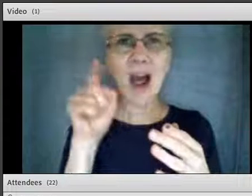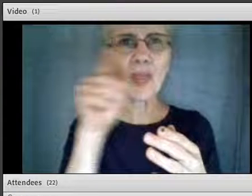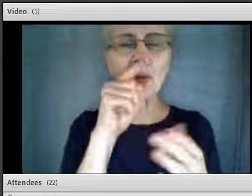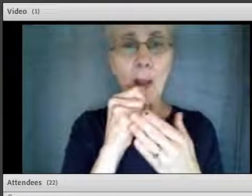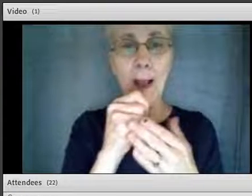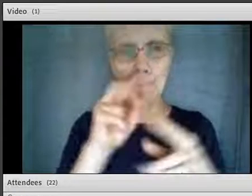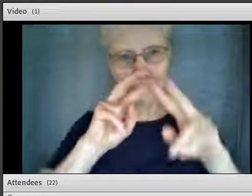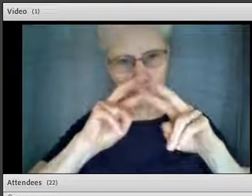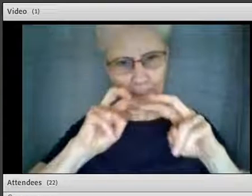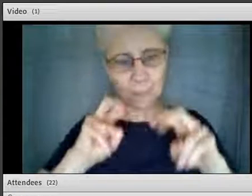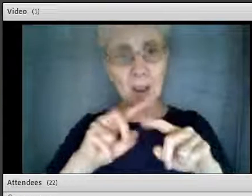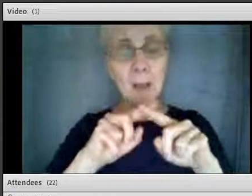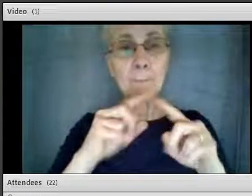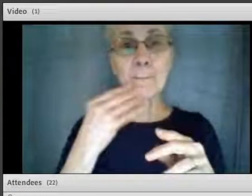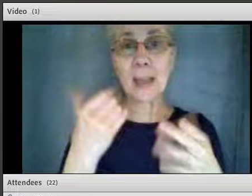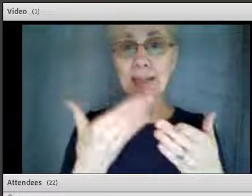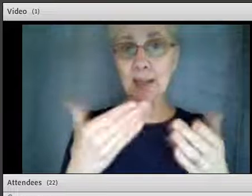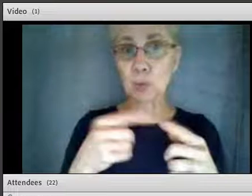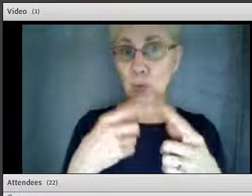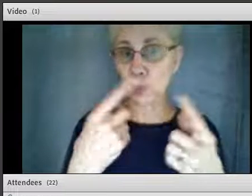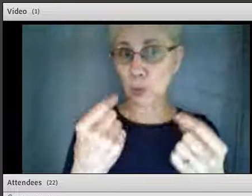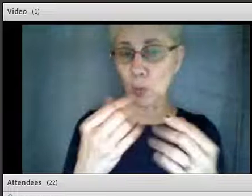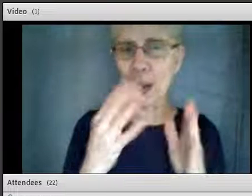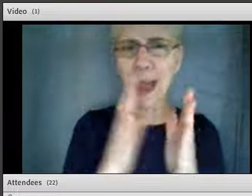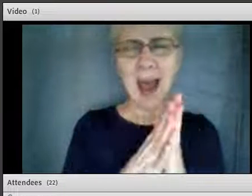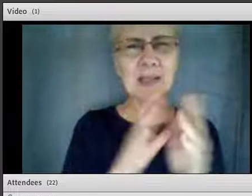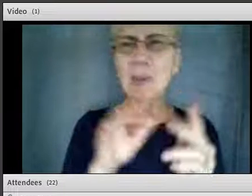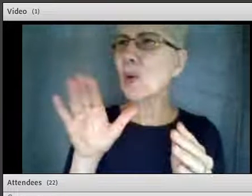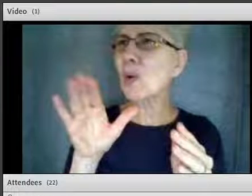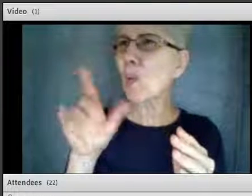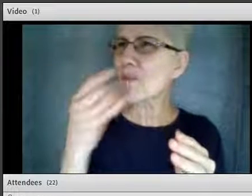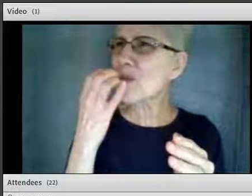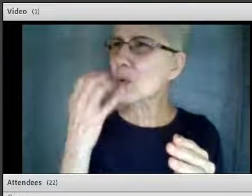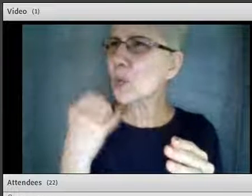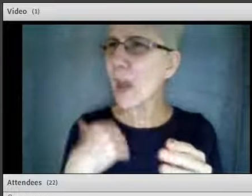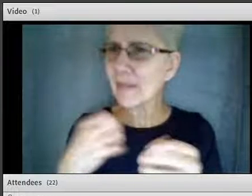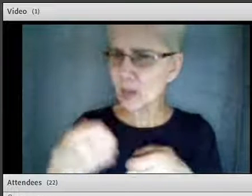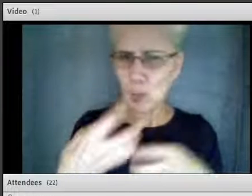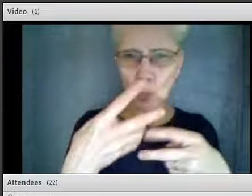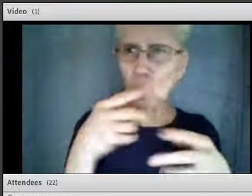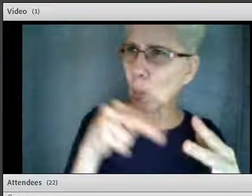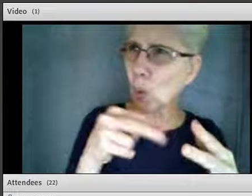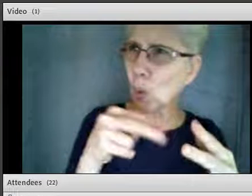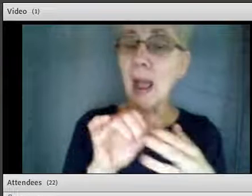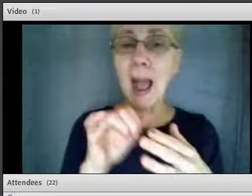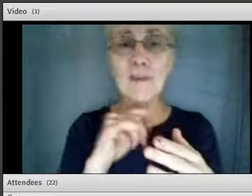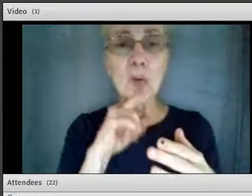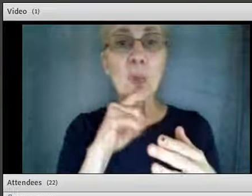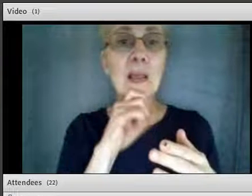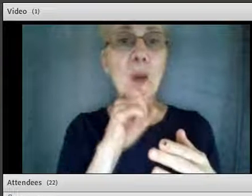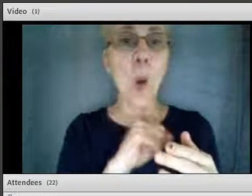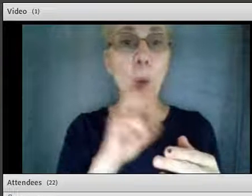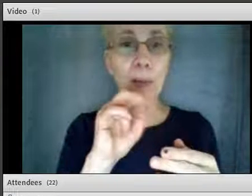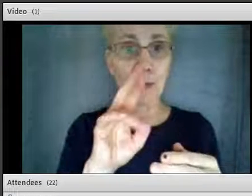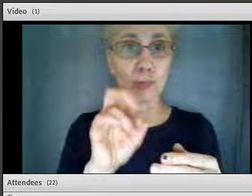the best thing to do is ask people, hey, what phone do you have? Can you pull it out and look? I have a really old Android that I keep